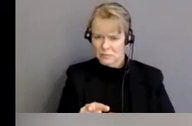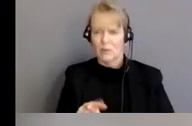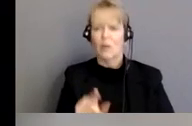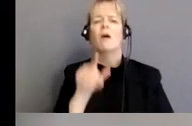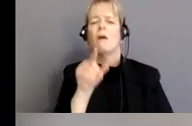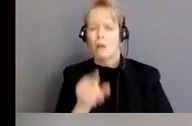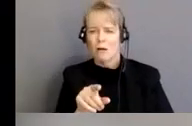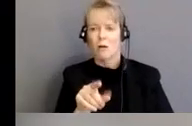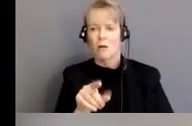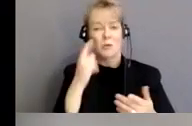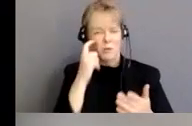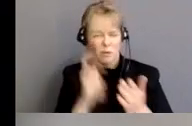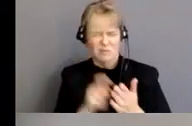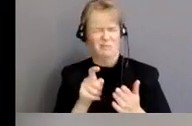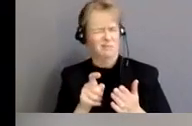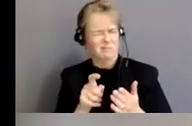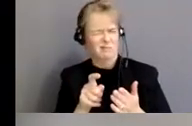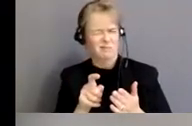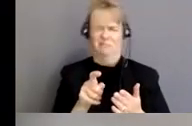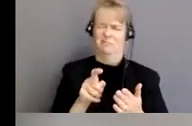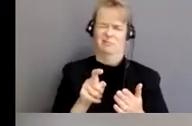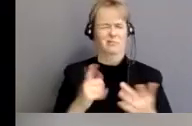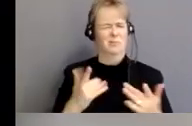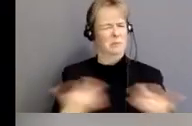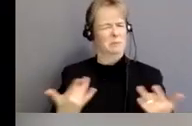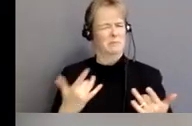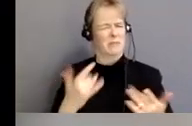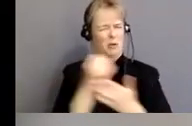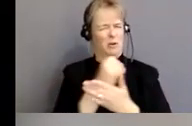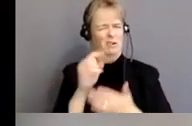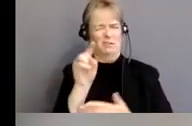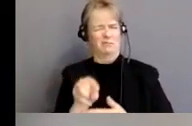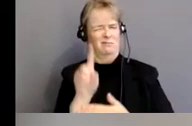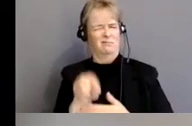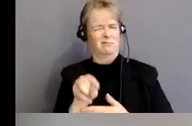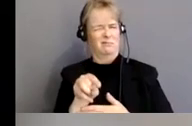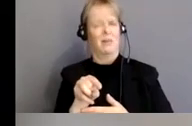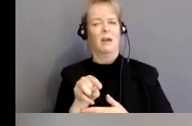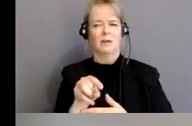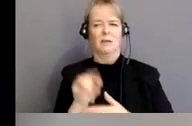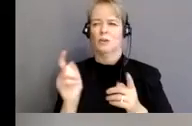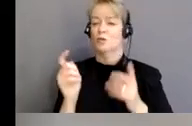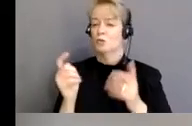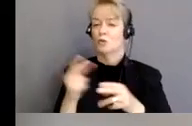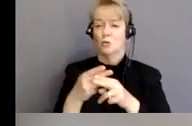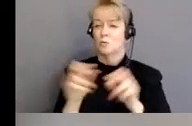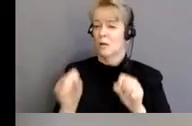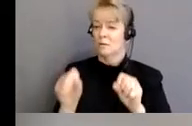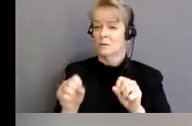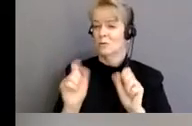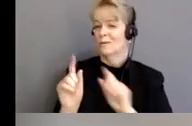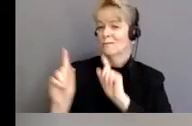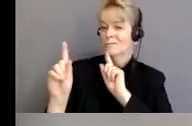and resolve and get that problem solved right away. So it's really important to communicate regularly with your